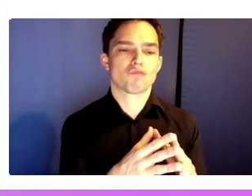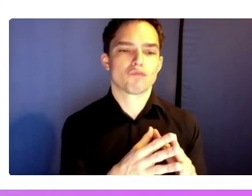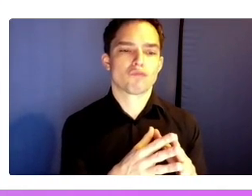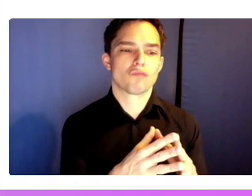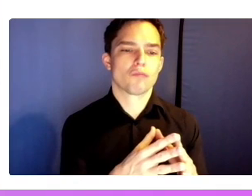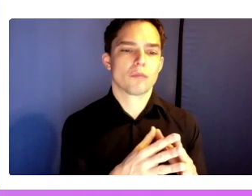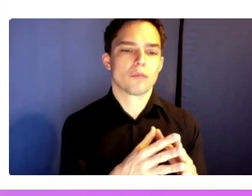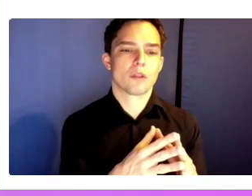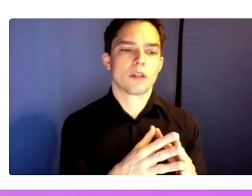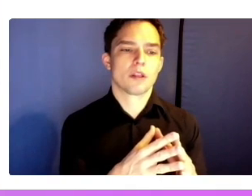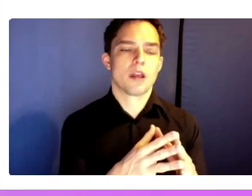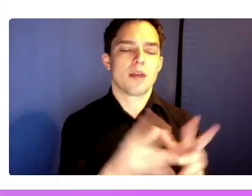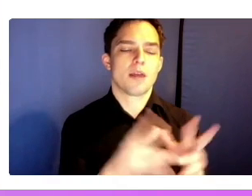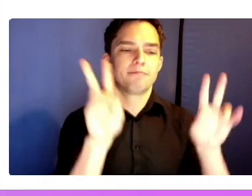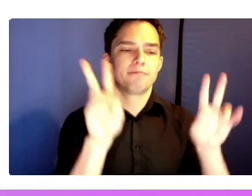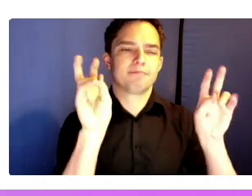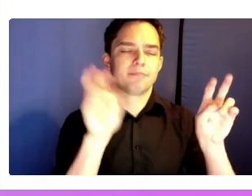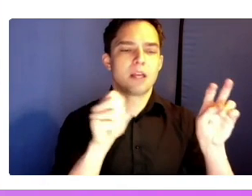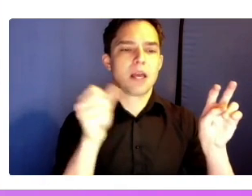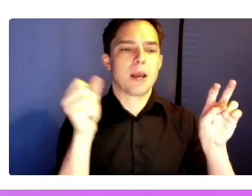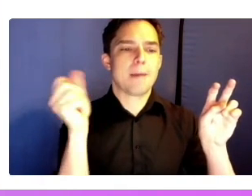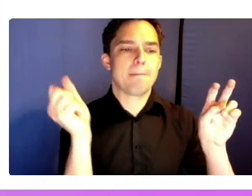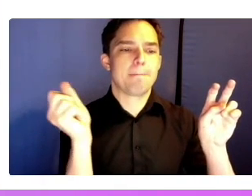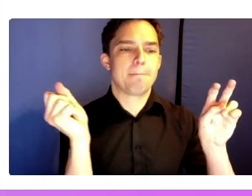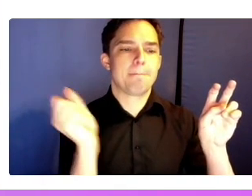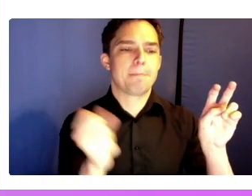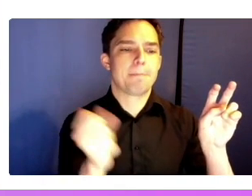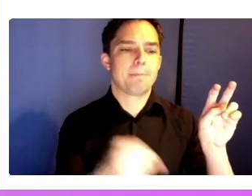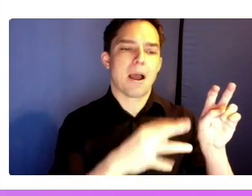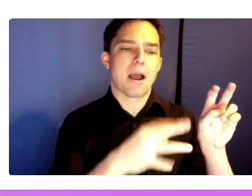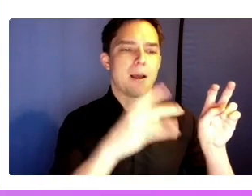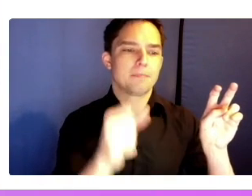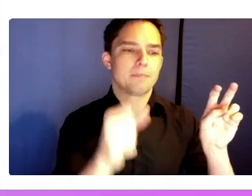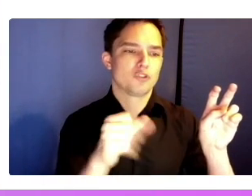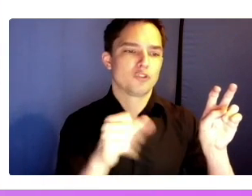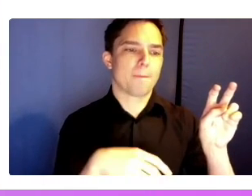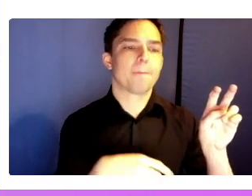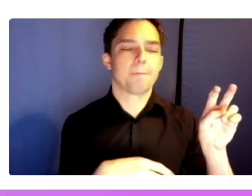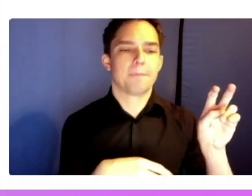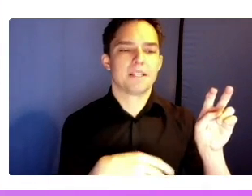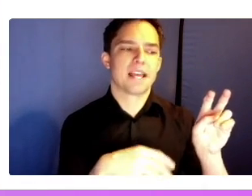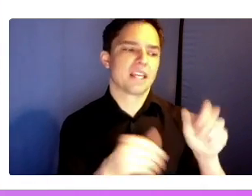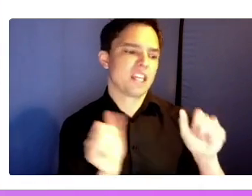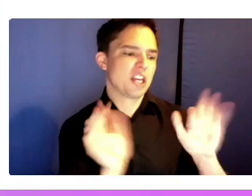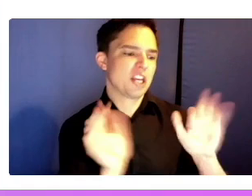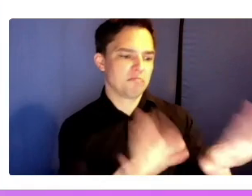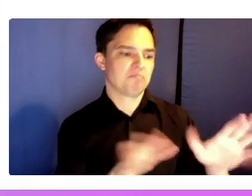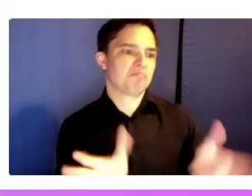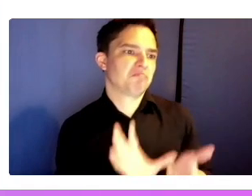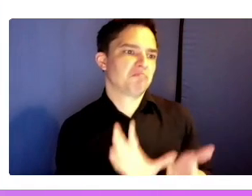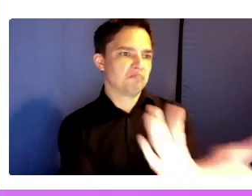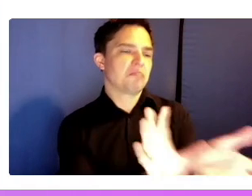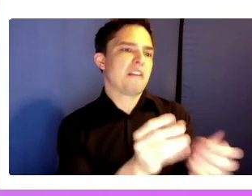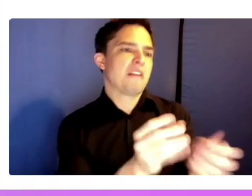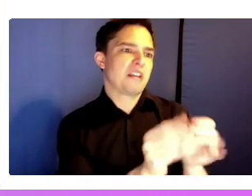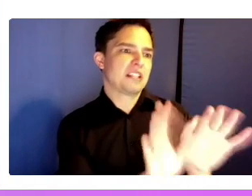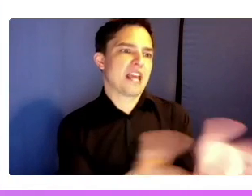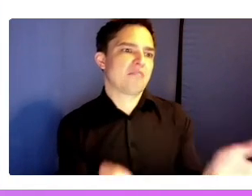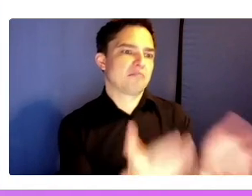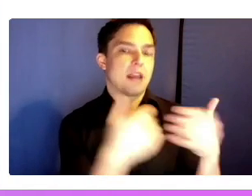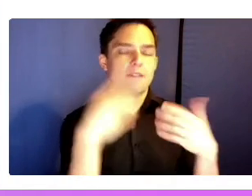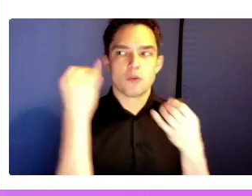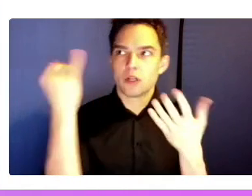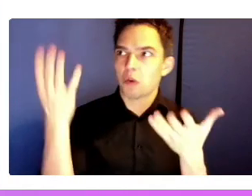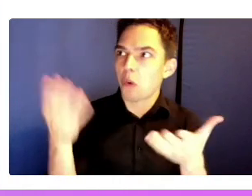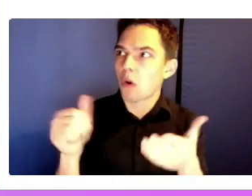bomb drop on us, like sort of like, here, you have to fix these. I had no idea the audit was being performed. I had